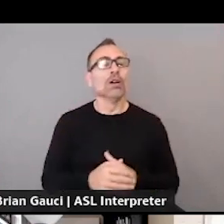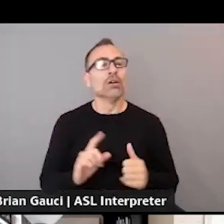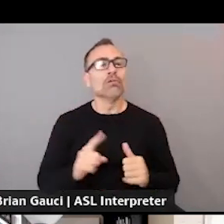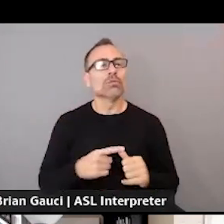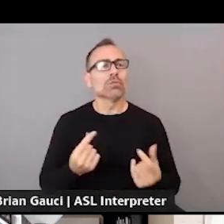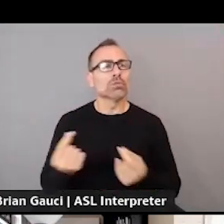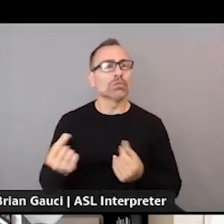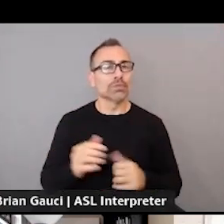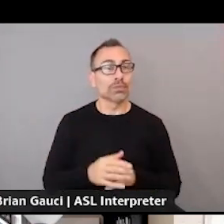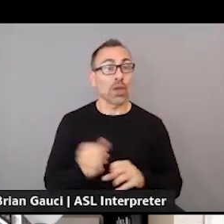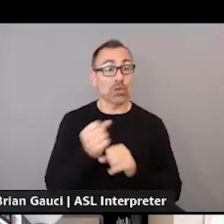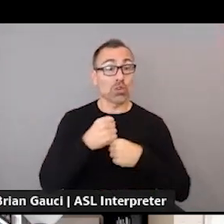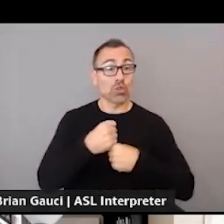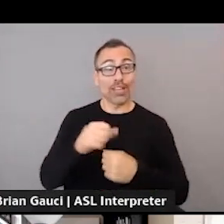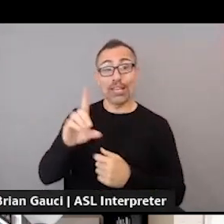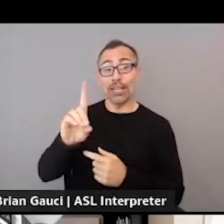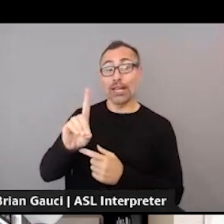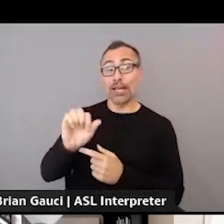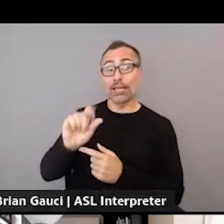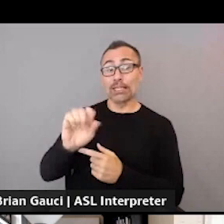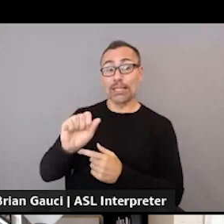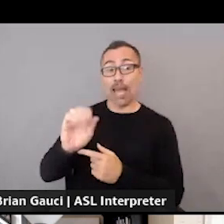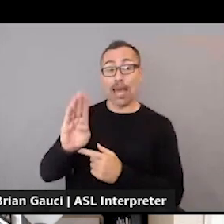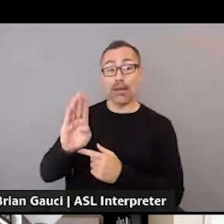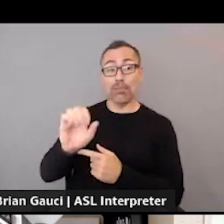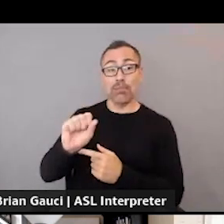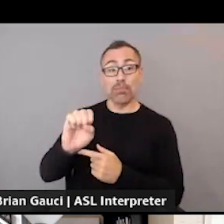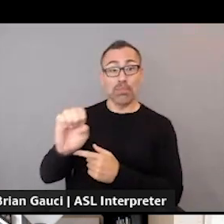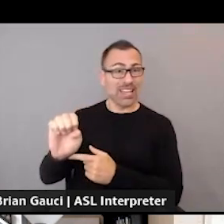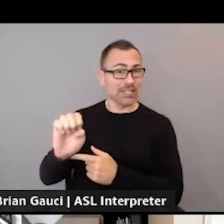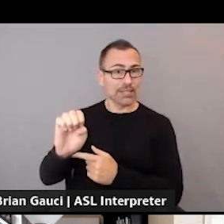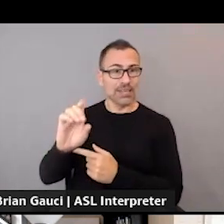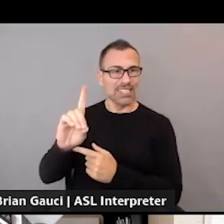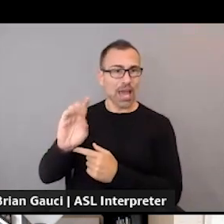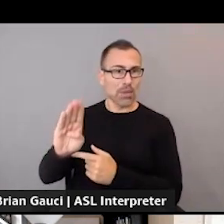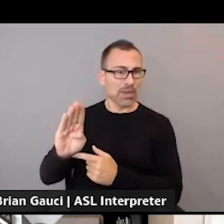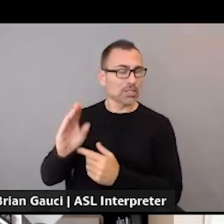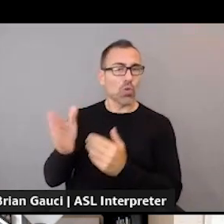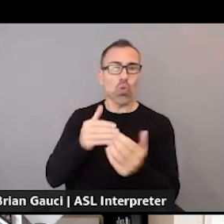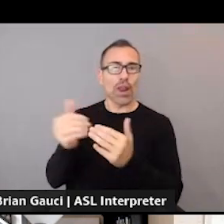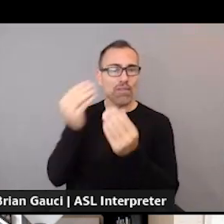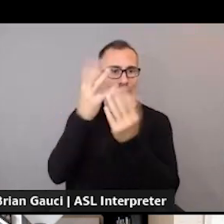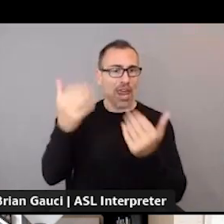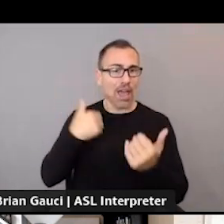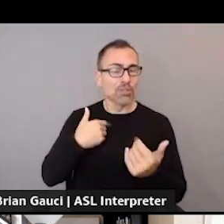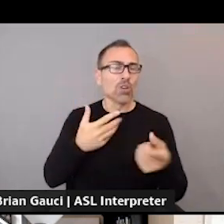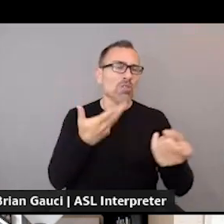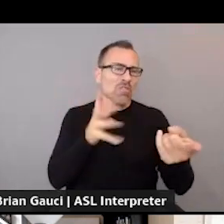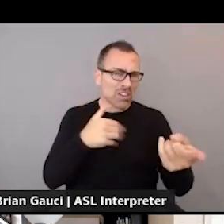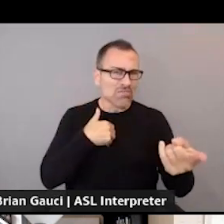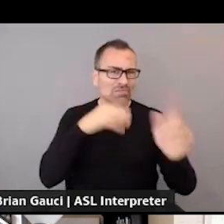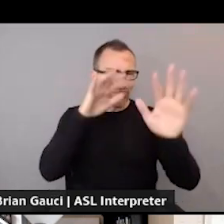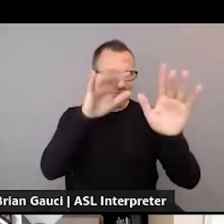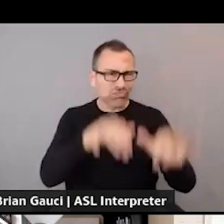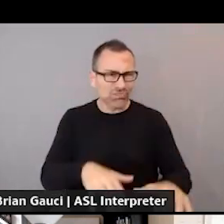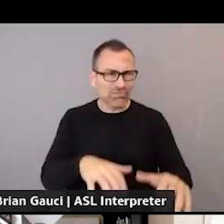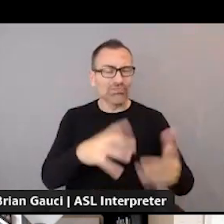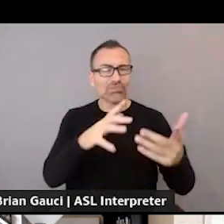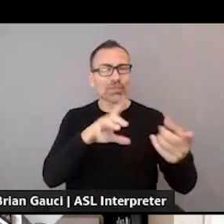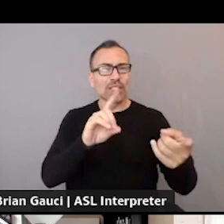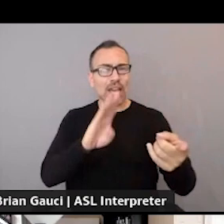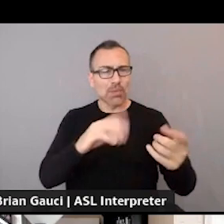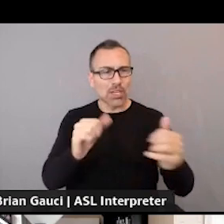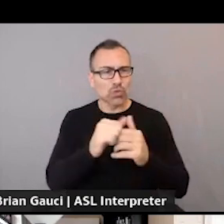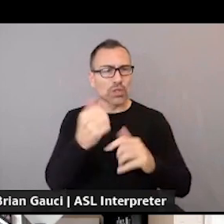going to create a database of whatever data that I have. So what I've already done is I've pre-populated a database with some of the user guides